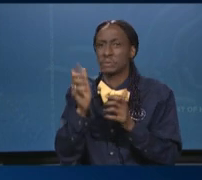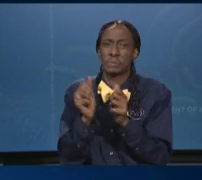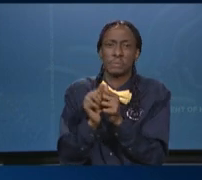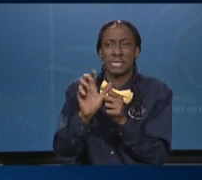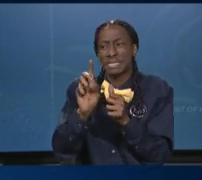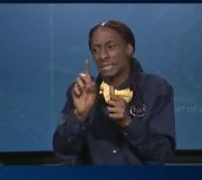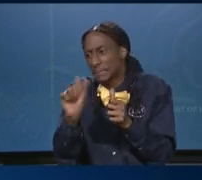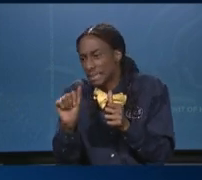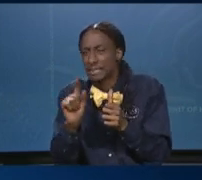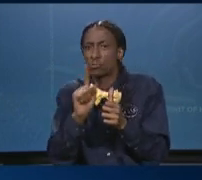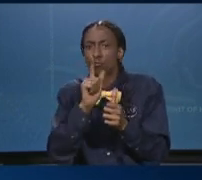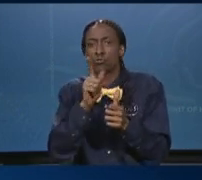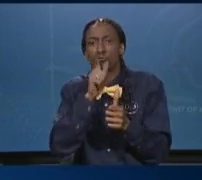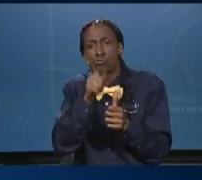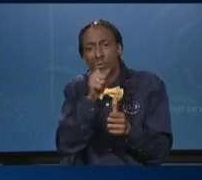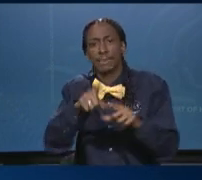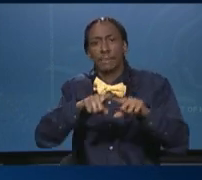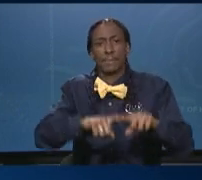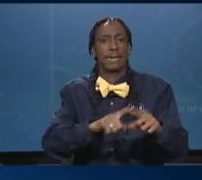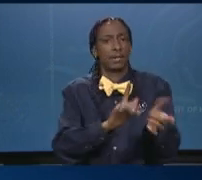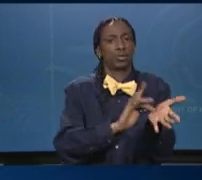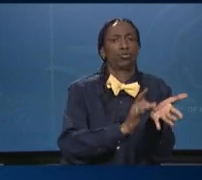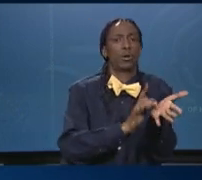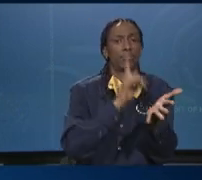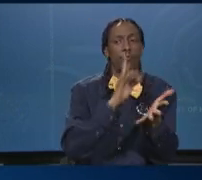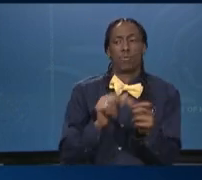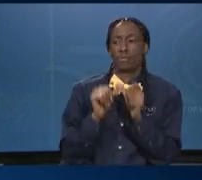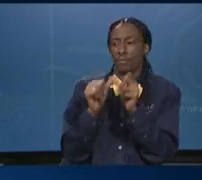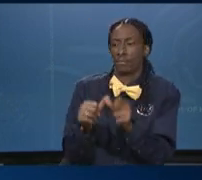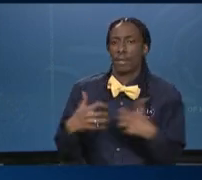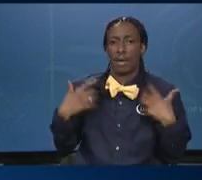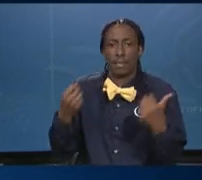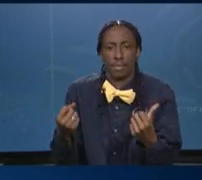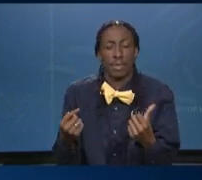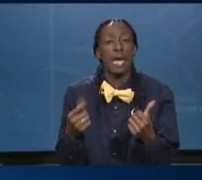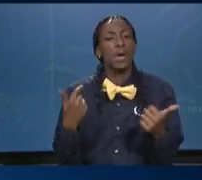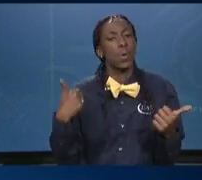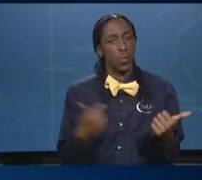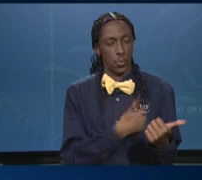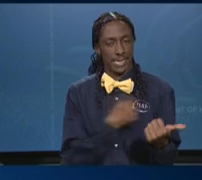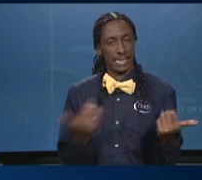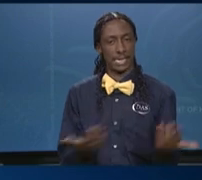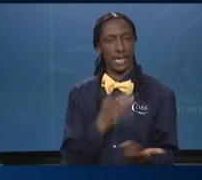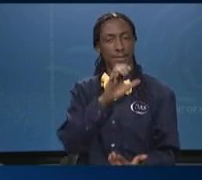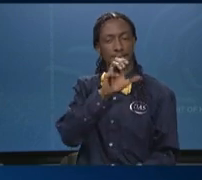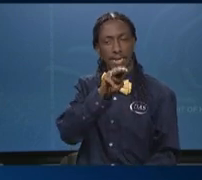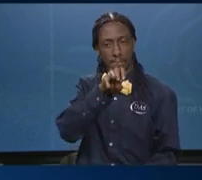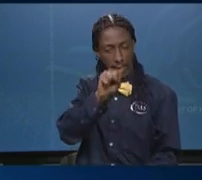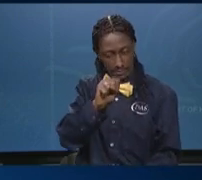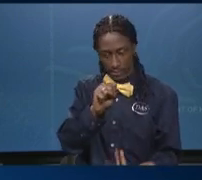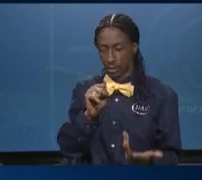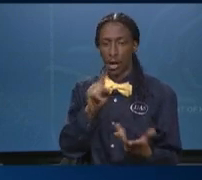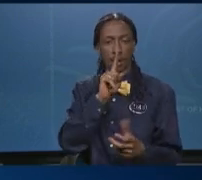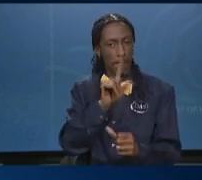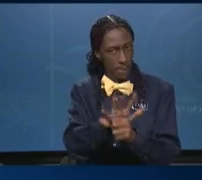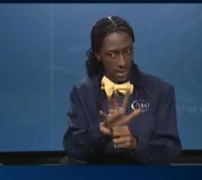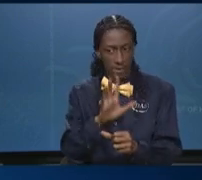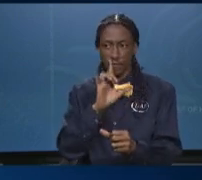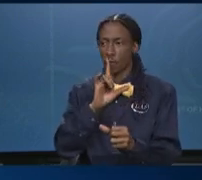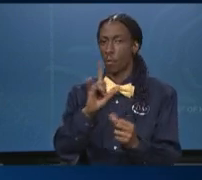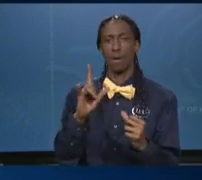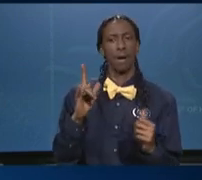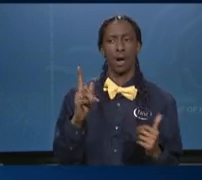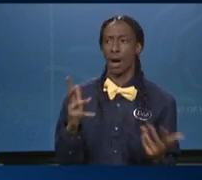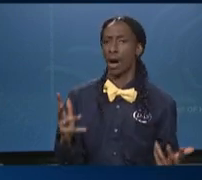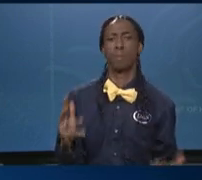on prescription drugs to keep them healthy. And we at CMS are committed to advancing equity, driving